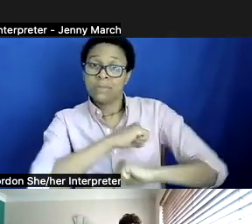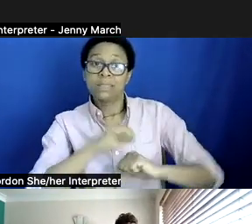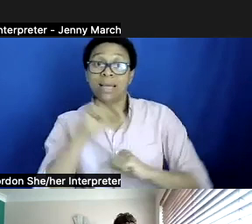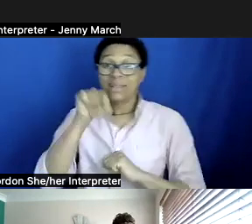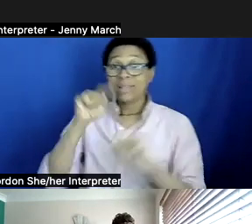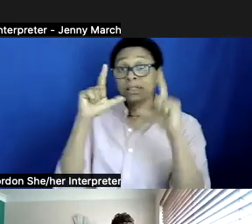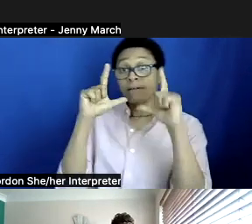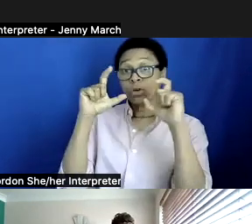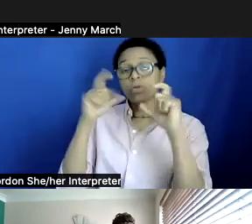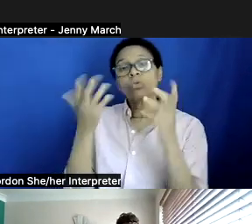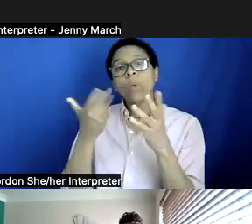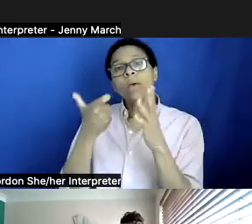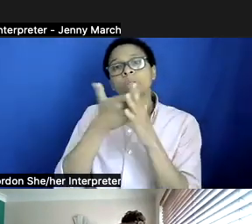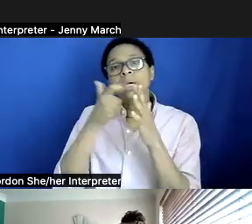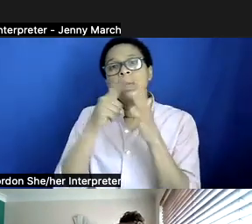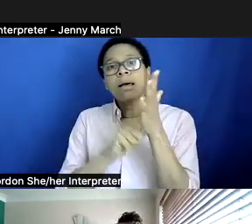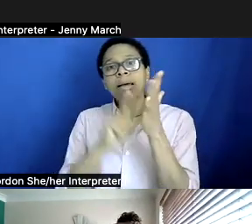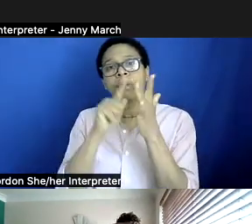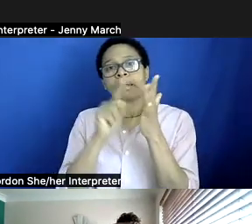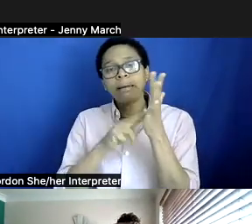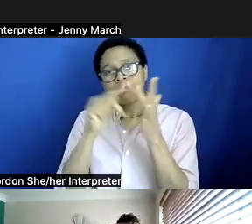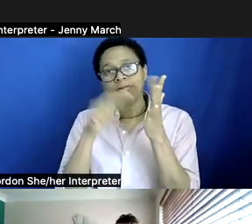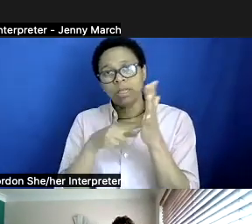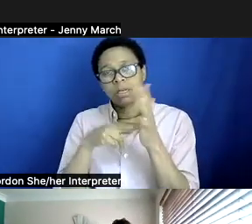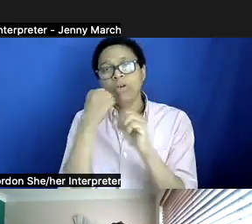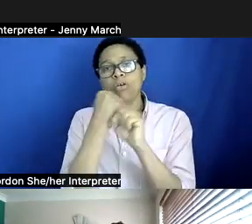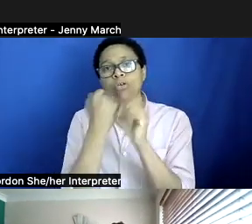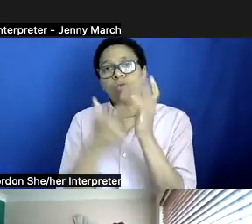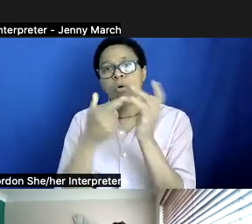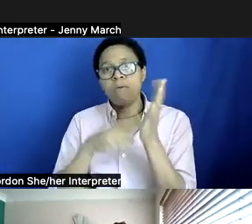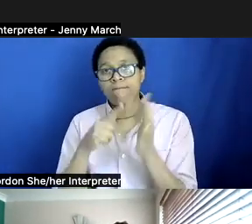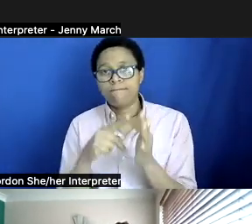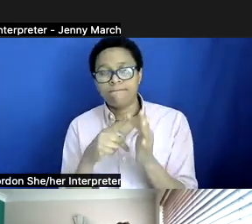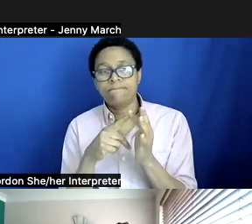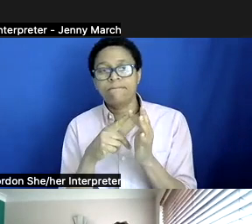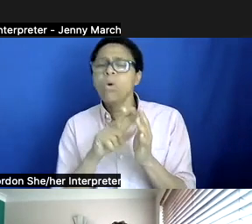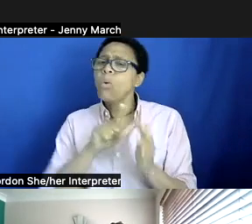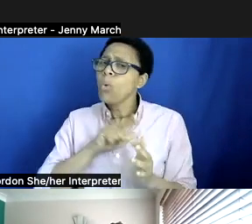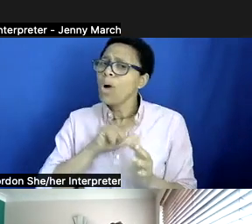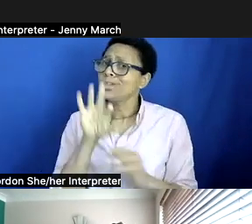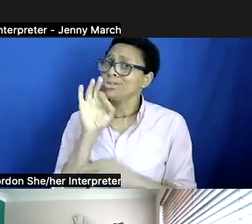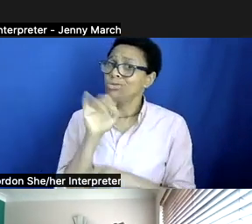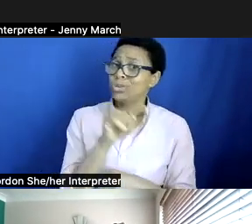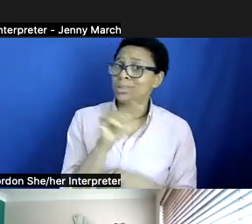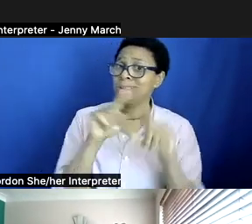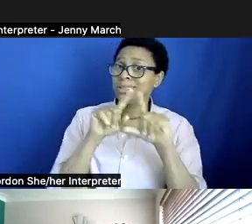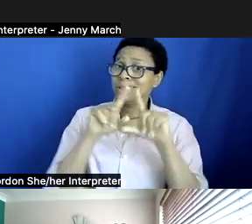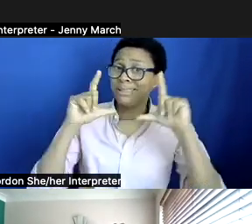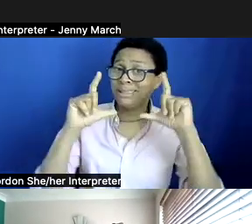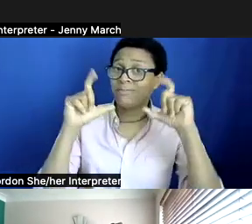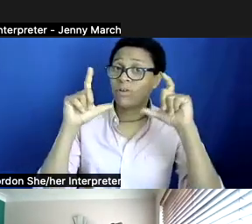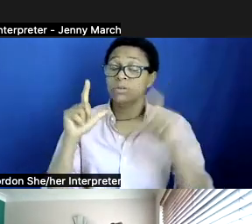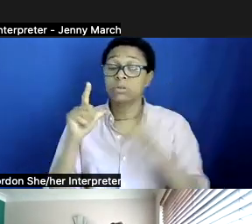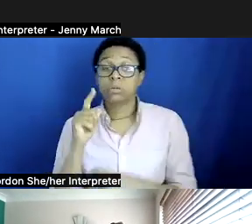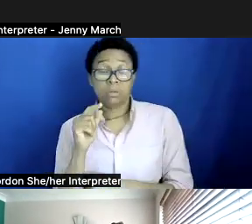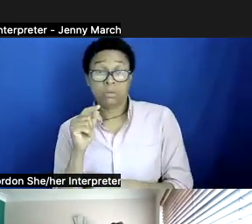went on display at Kelvin Grove. And the reason that I chose this photograph for the jacket was because as I looked